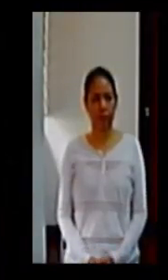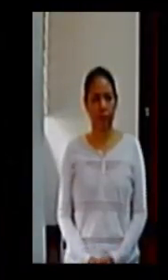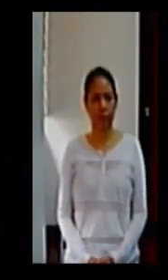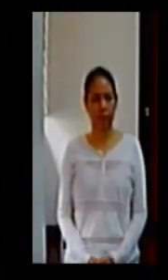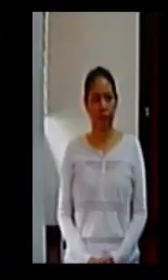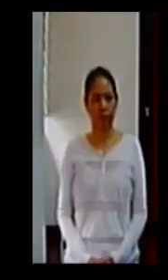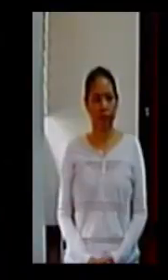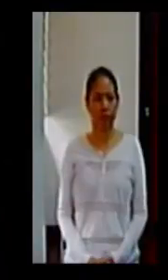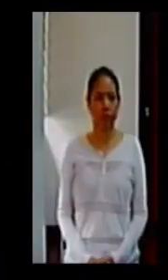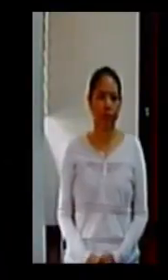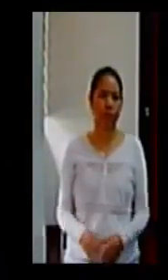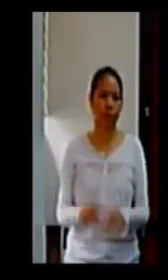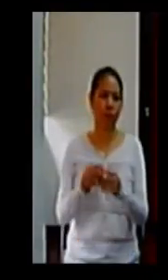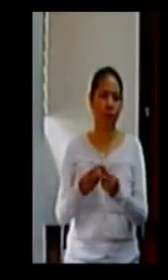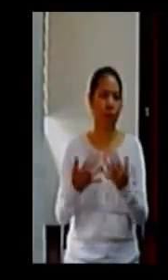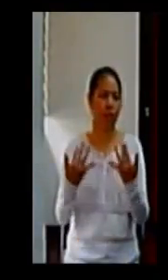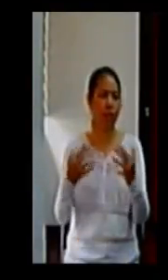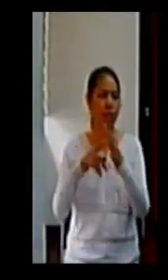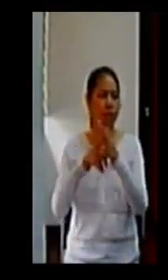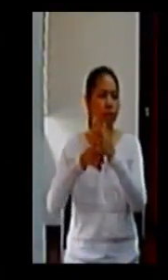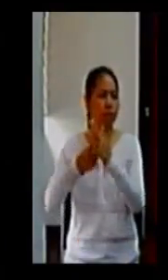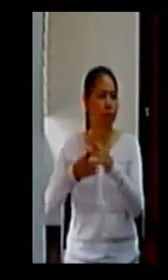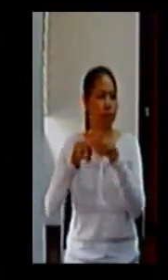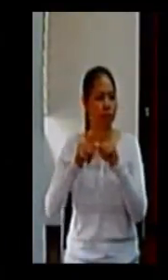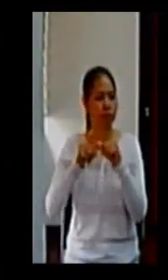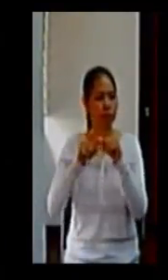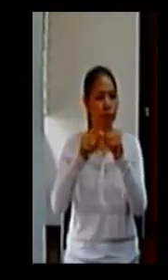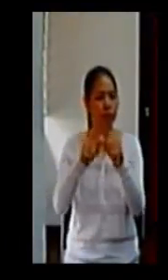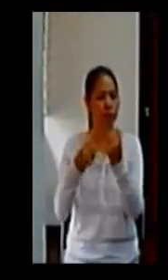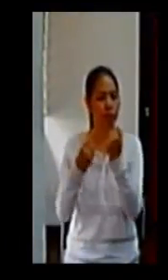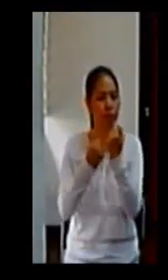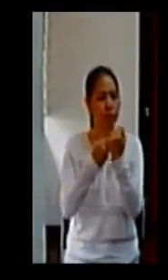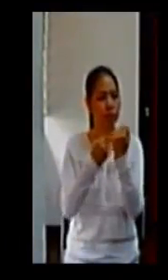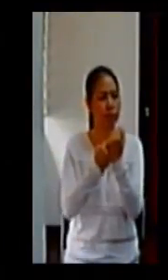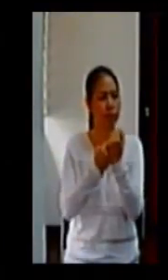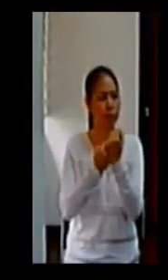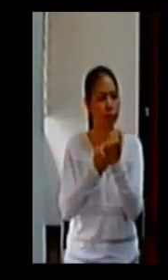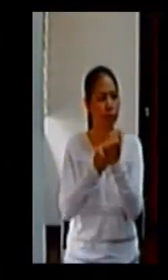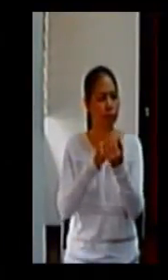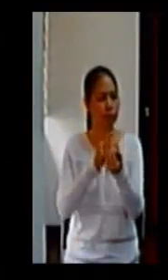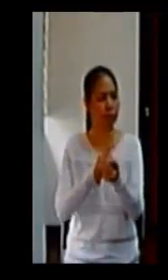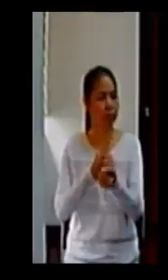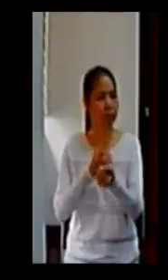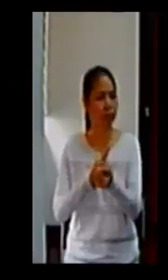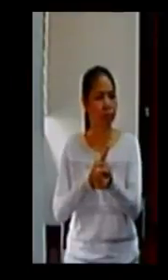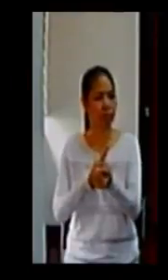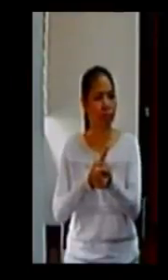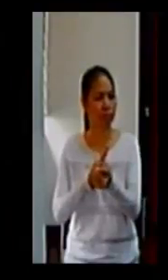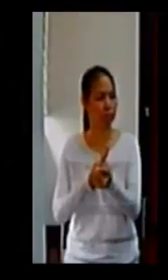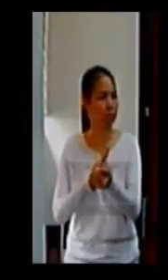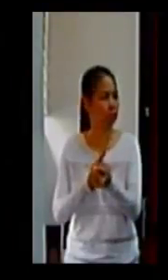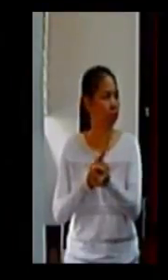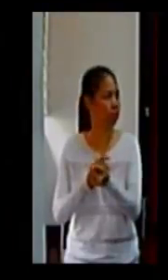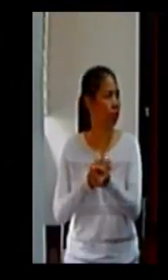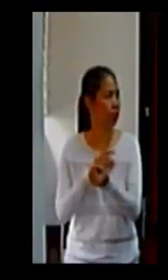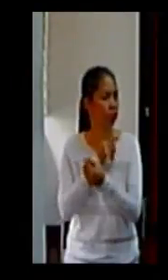the panel is now in session. It continues to be assisted by Dr. Pedro Walpo.